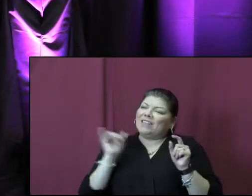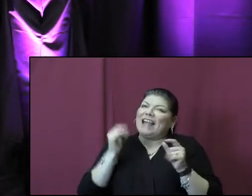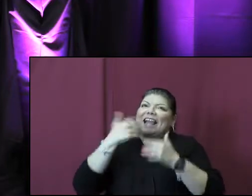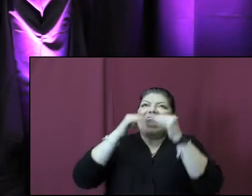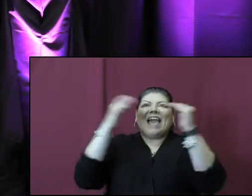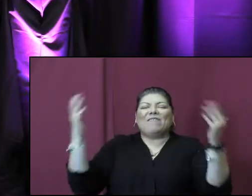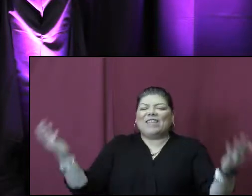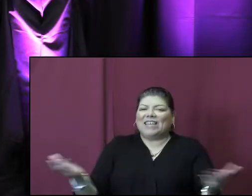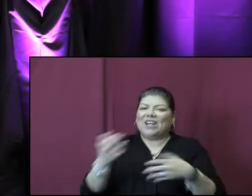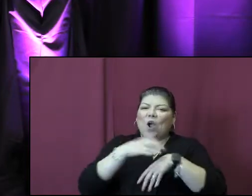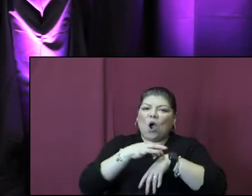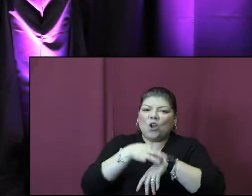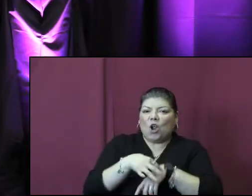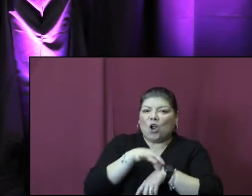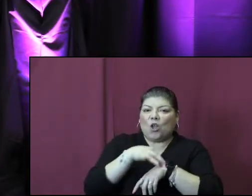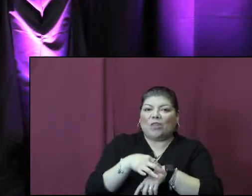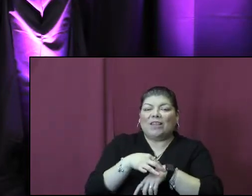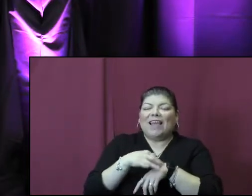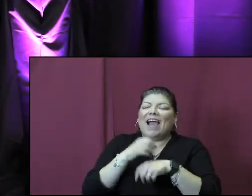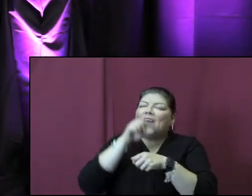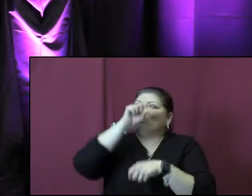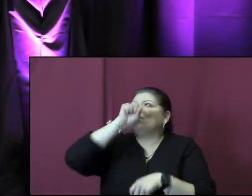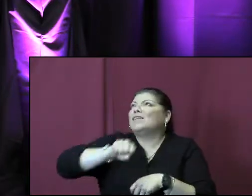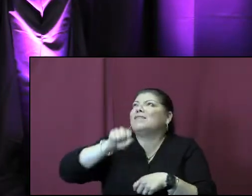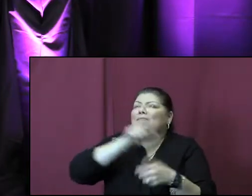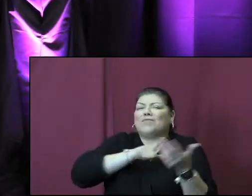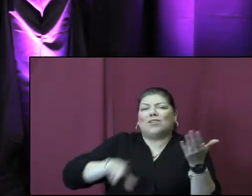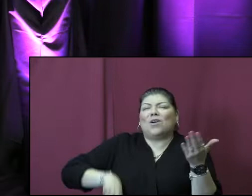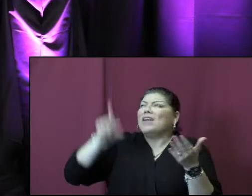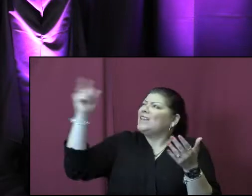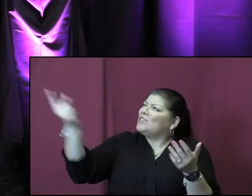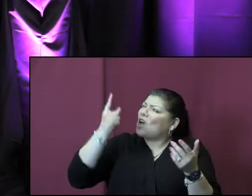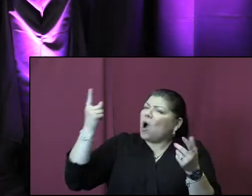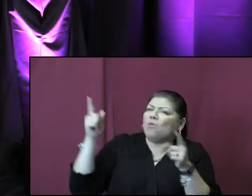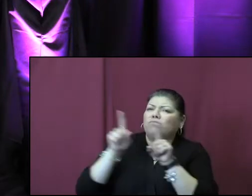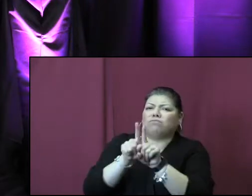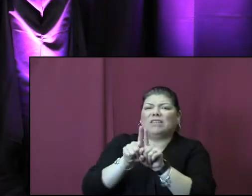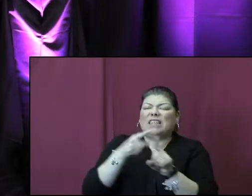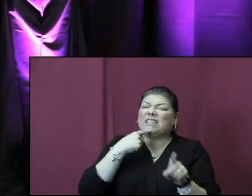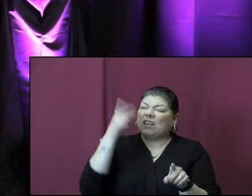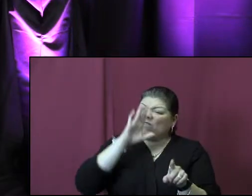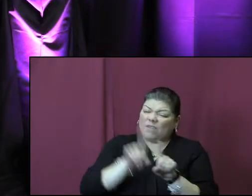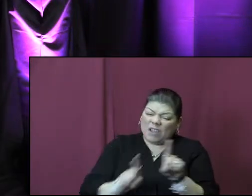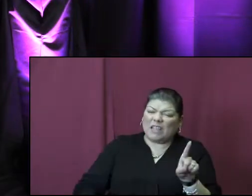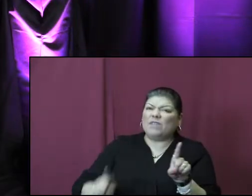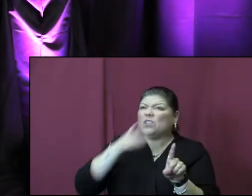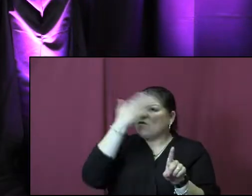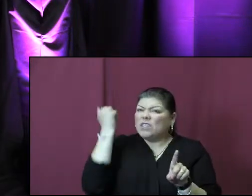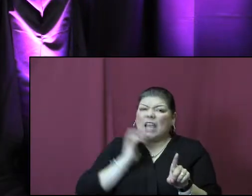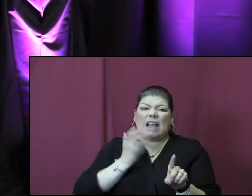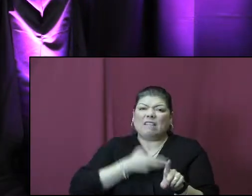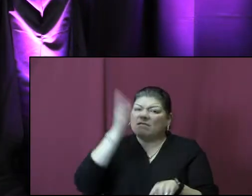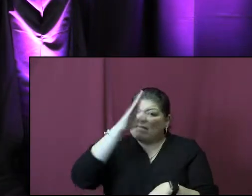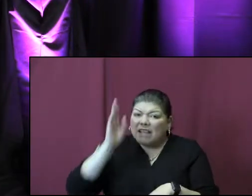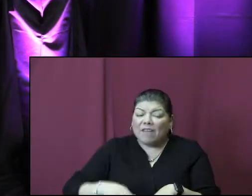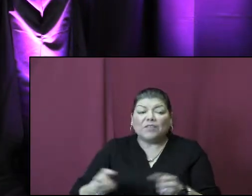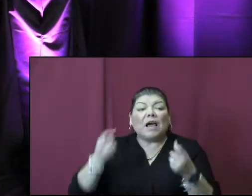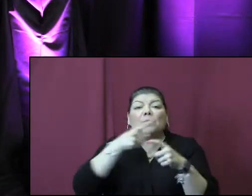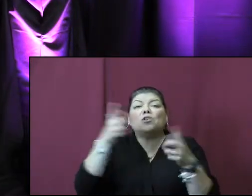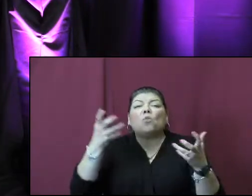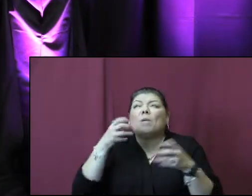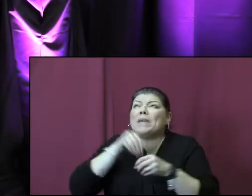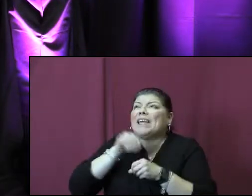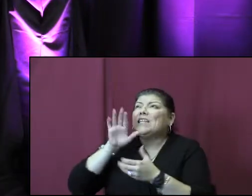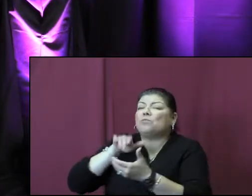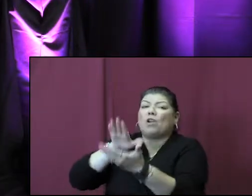like heaven's here on earth. I love the Lord, and he's always there. He said he would never leave us, nor would he forsake us. So how many want to be